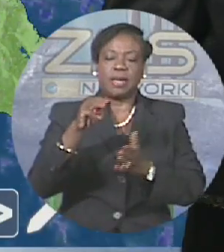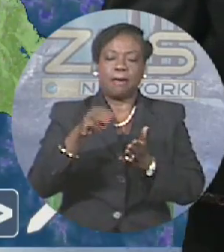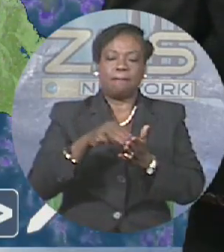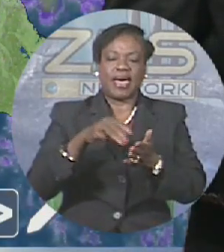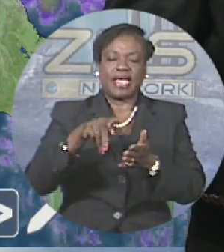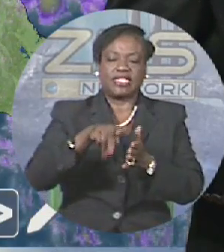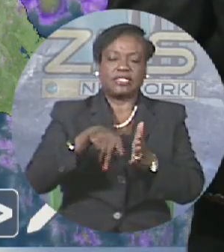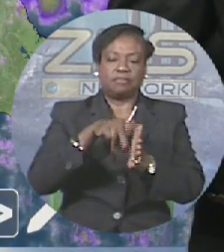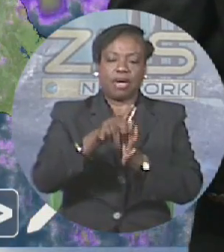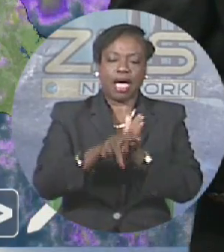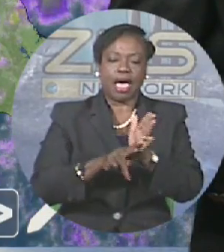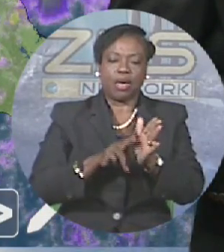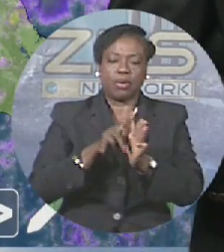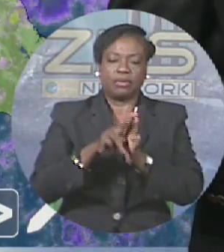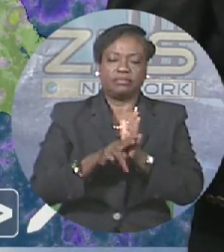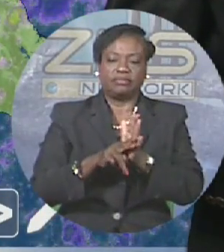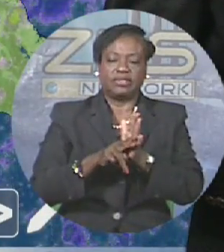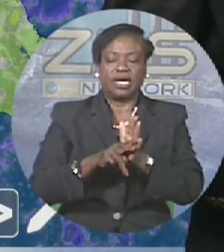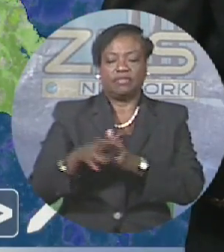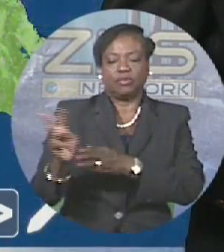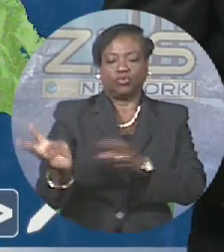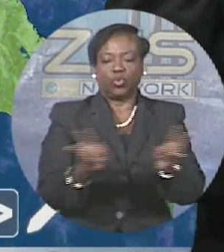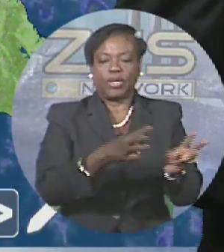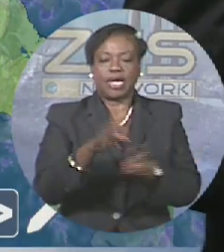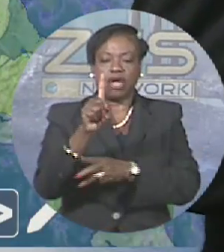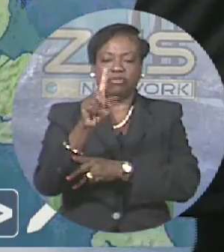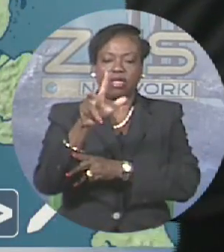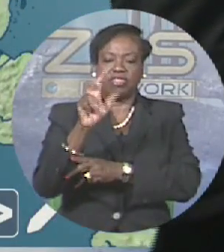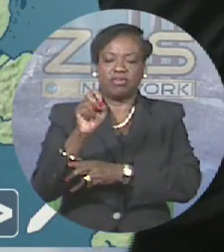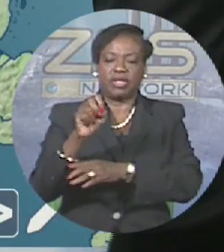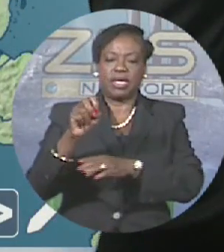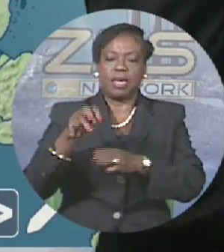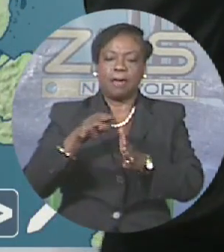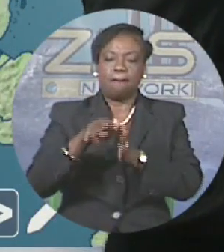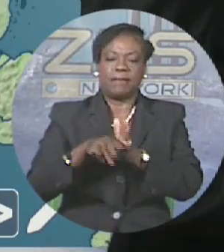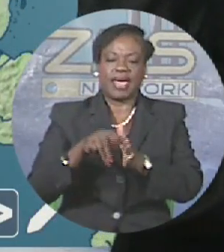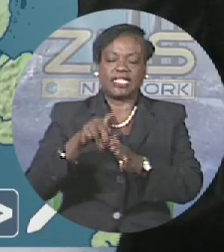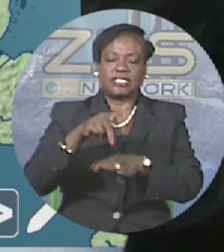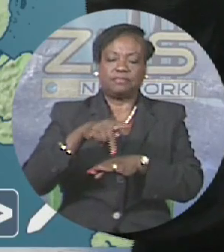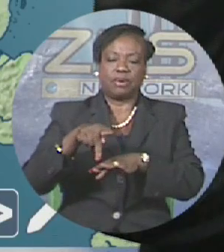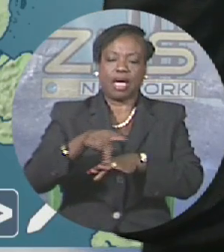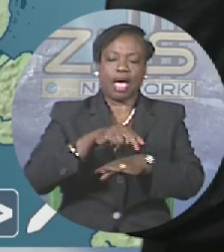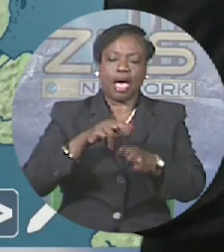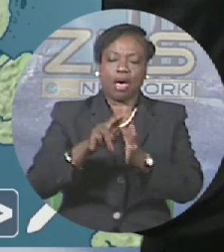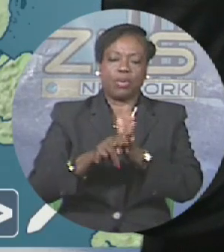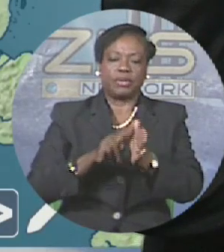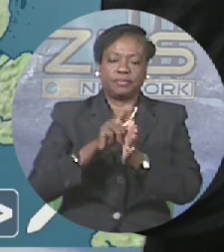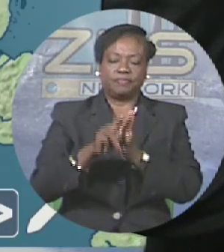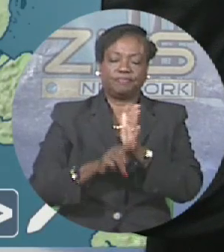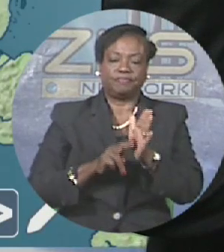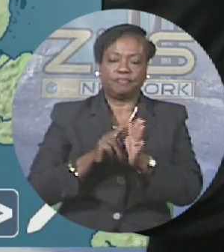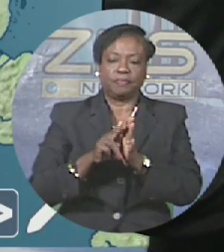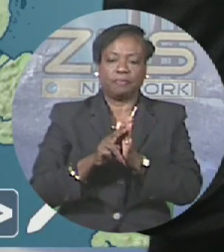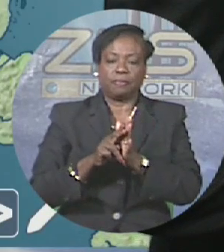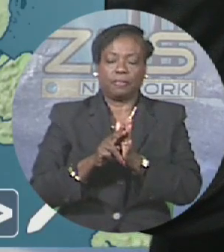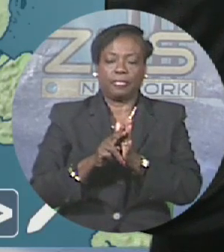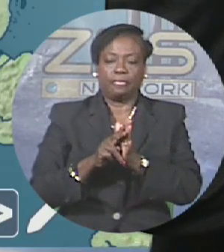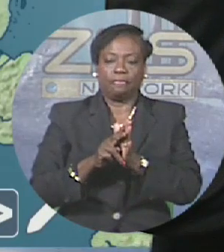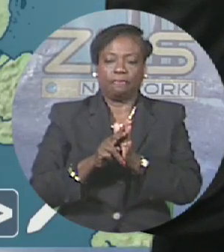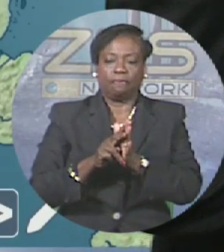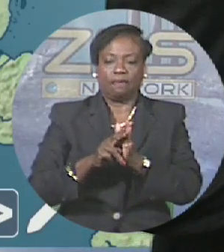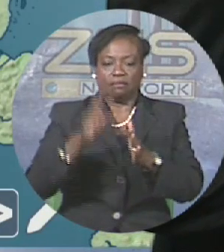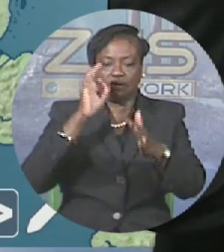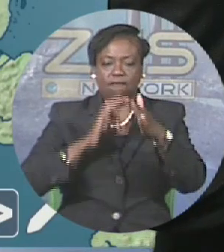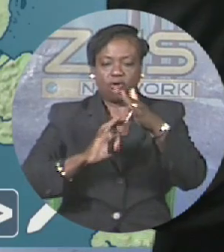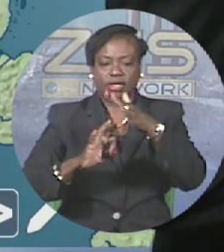maximum sustained wind have increased to 130 miles per hour. And as the forecast track shifts tomorrow, which